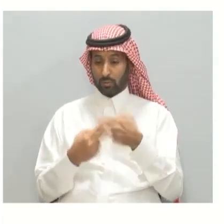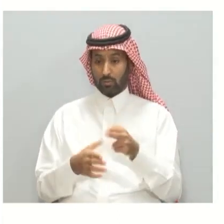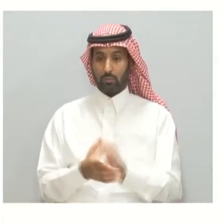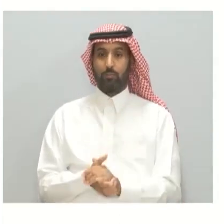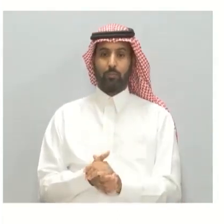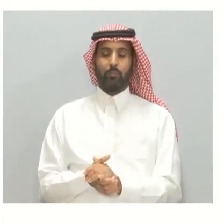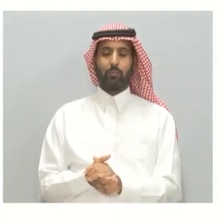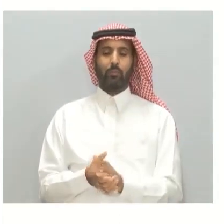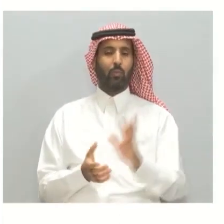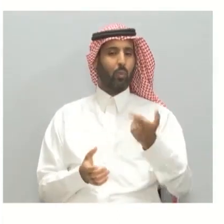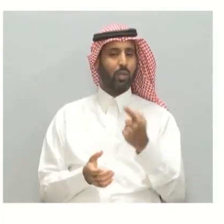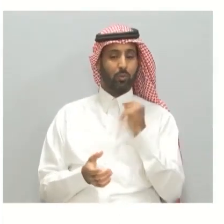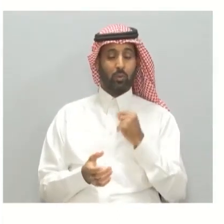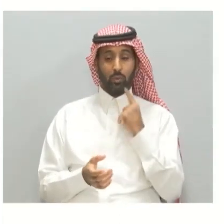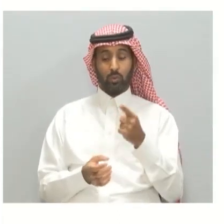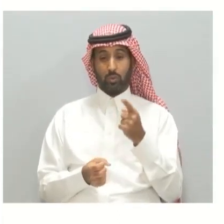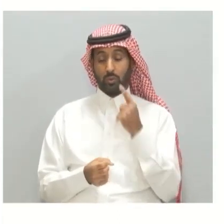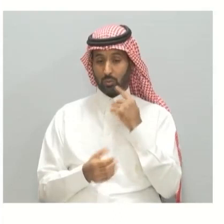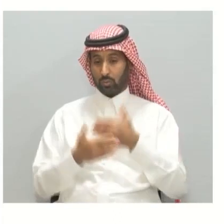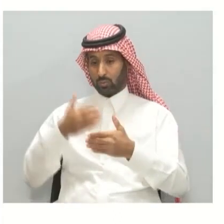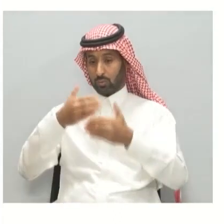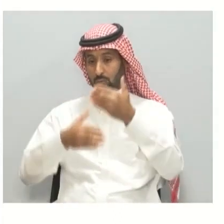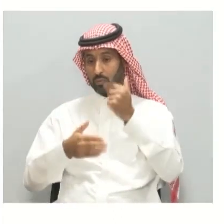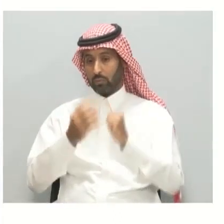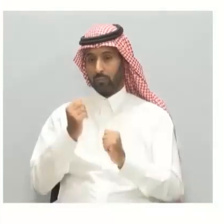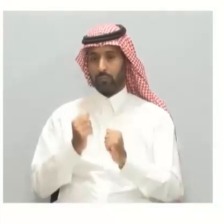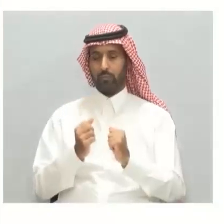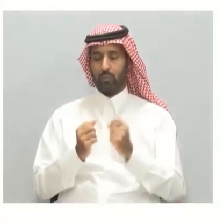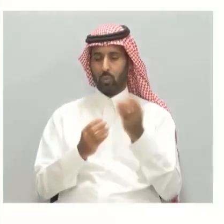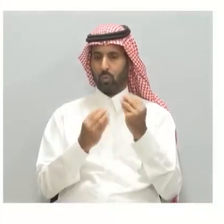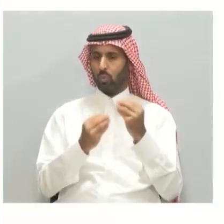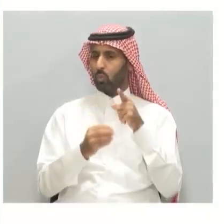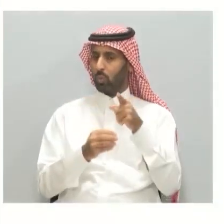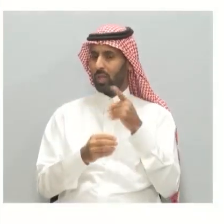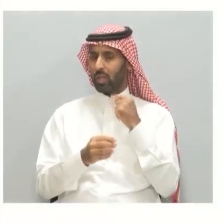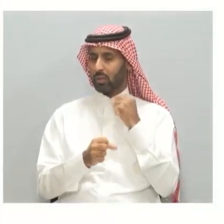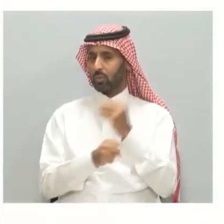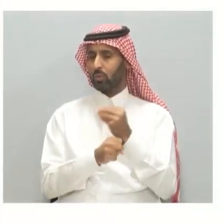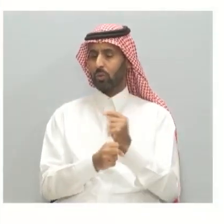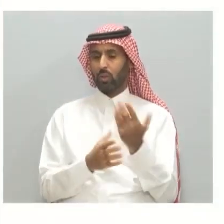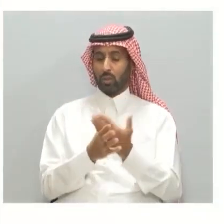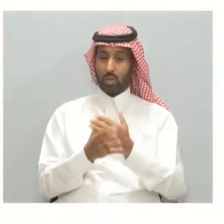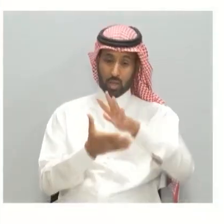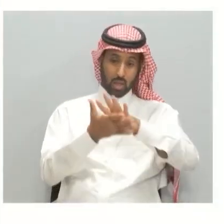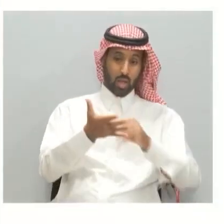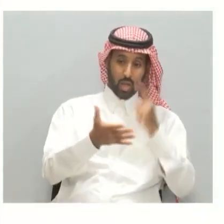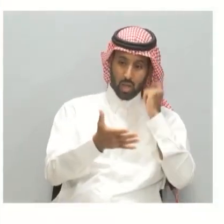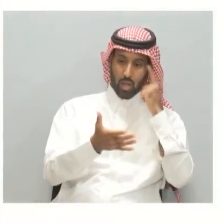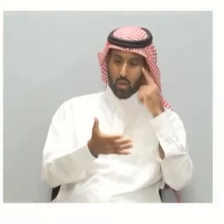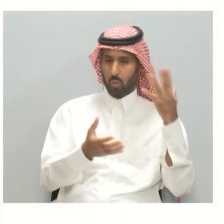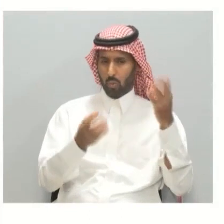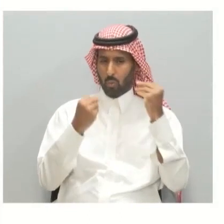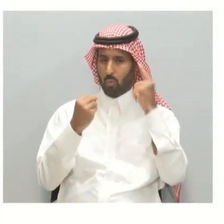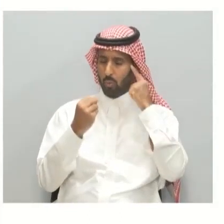there. What would you like to develop or to learn? So use this chart to help you brainstorm